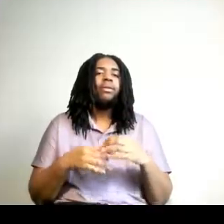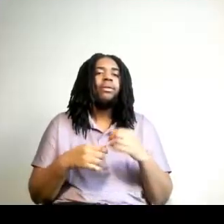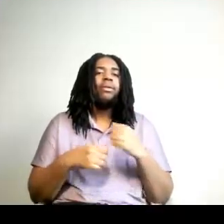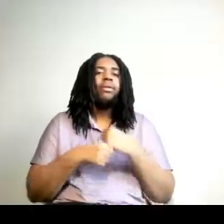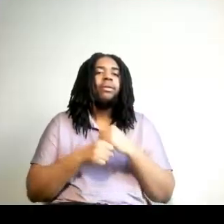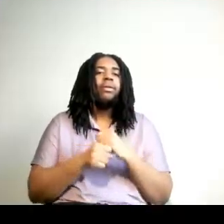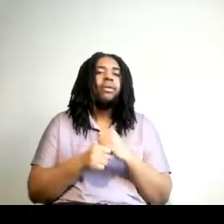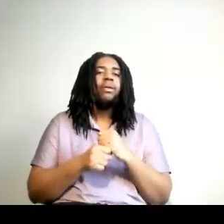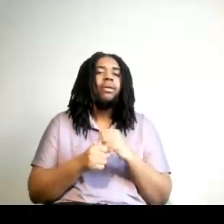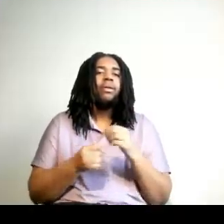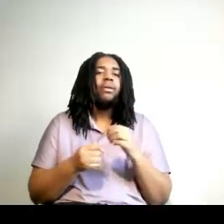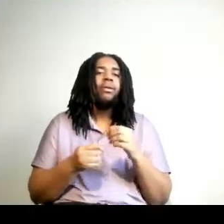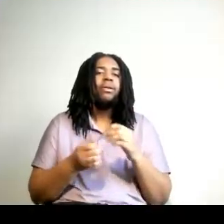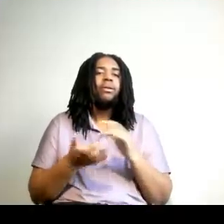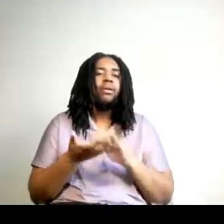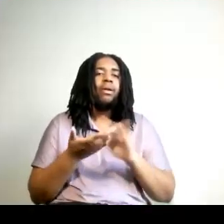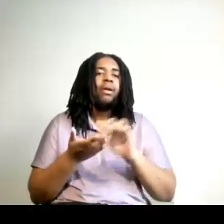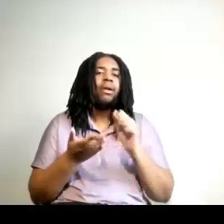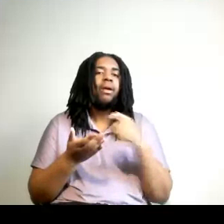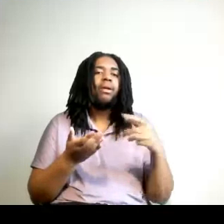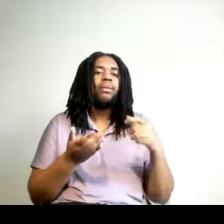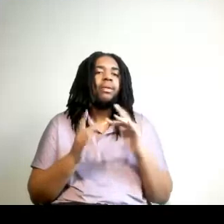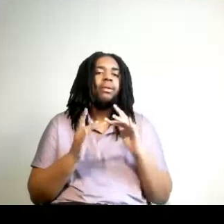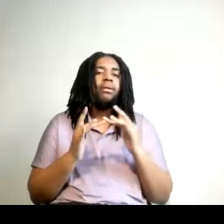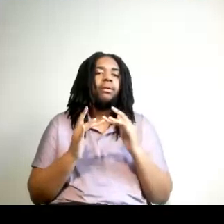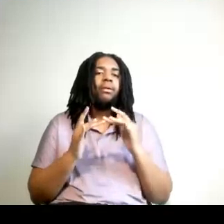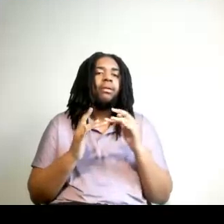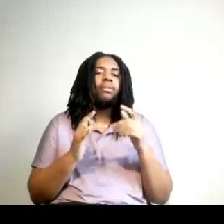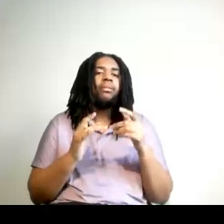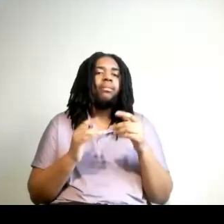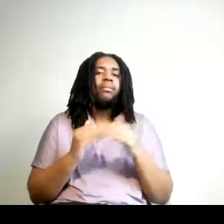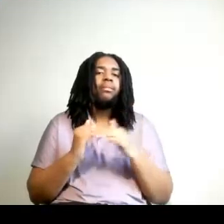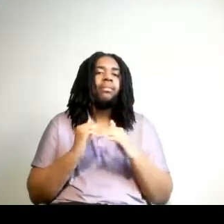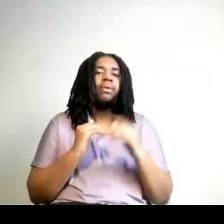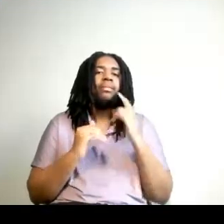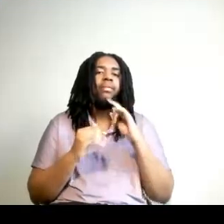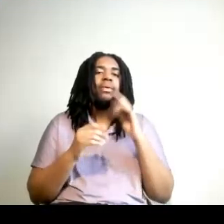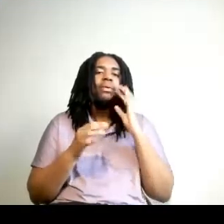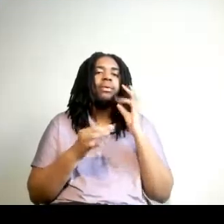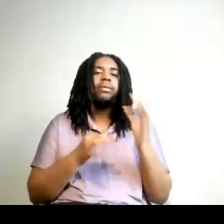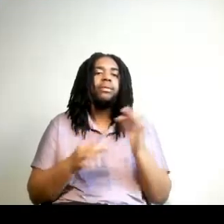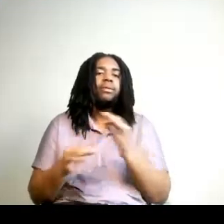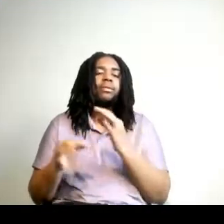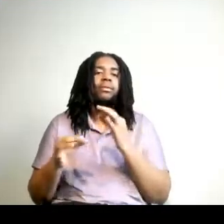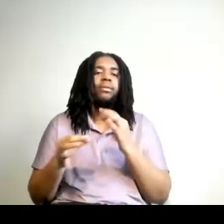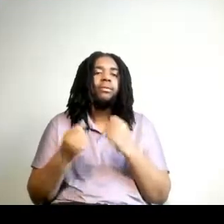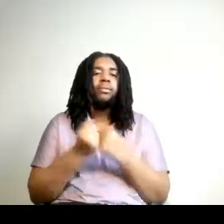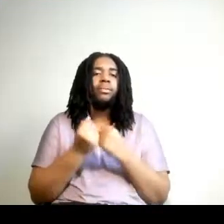decision-making support tools, because it's one of the quickest and most effective ways of disseminating